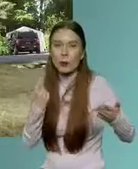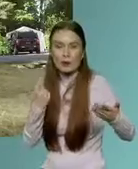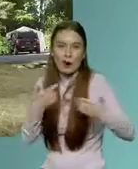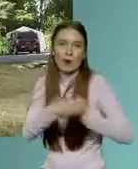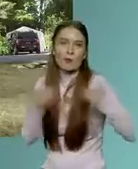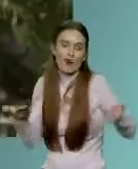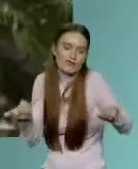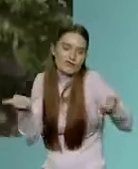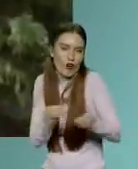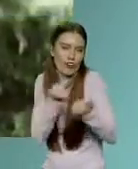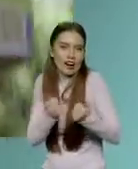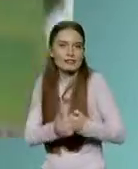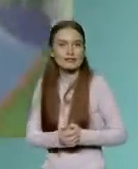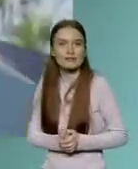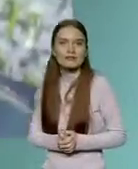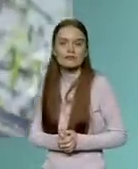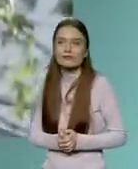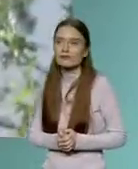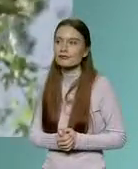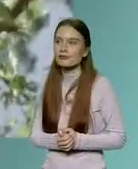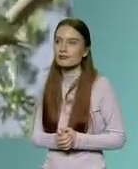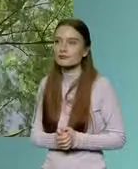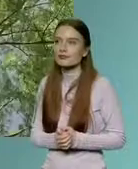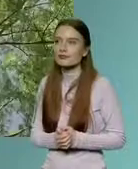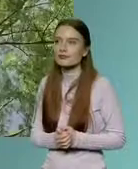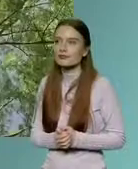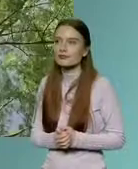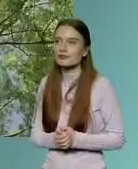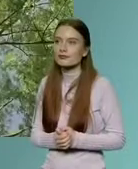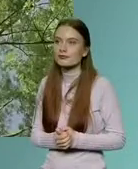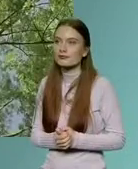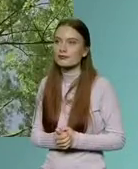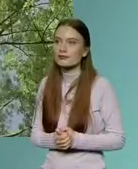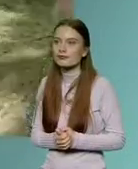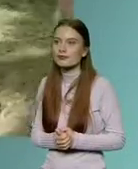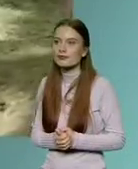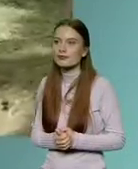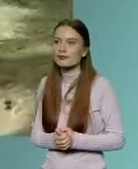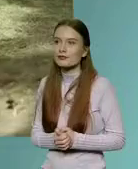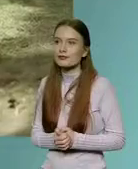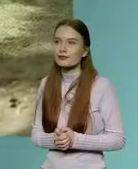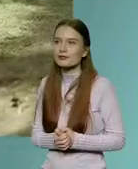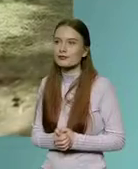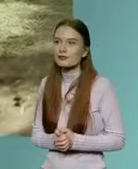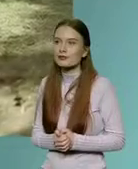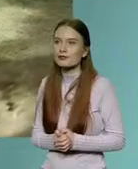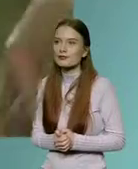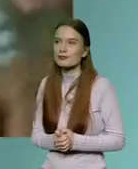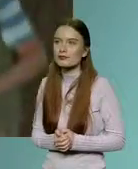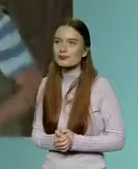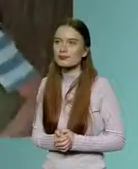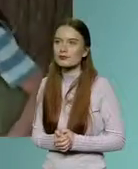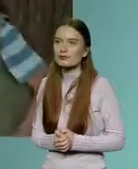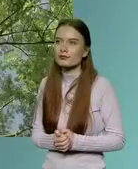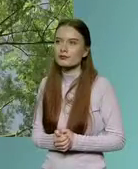good. The insides of a saurus looks around nervously, then Dana drops the box to the ground,